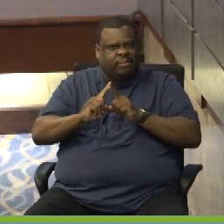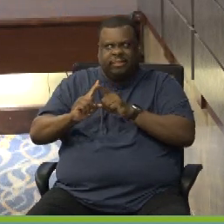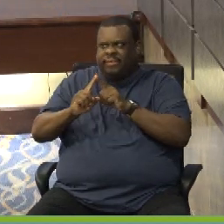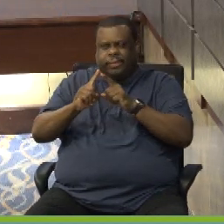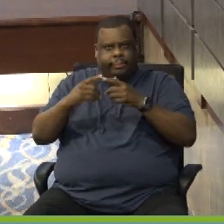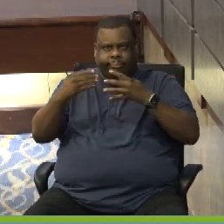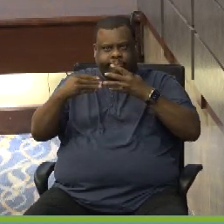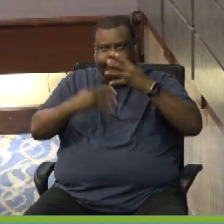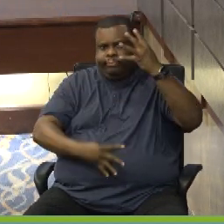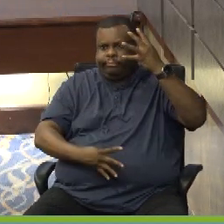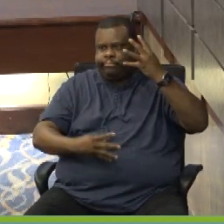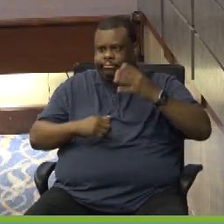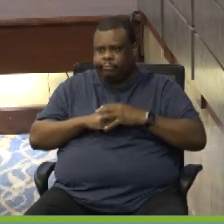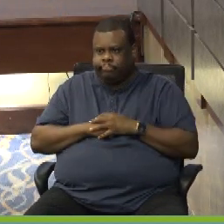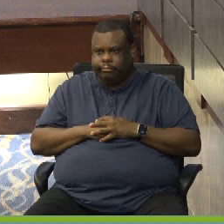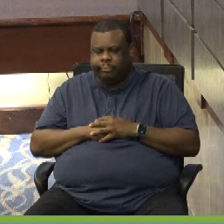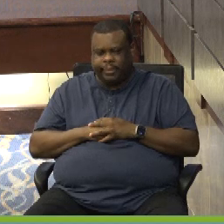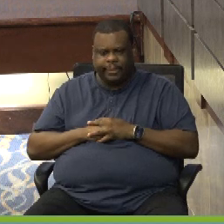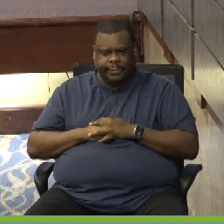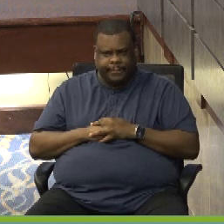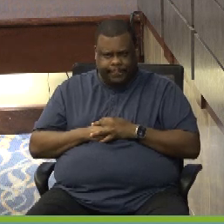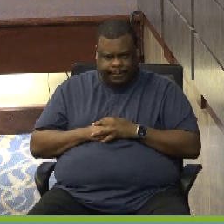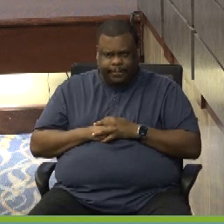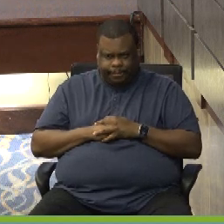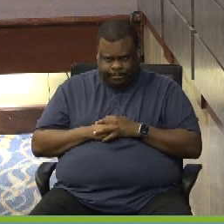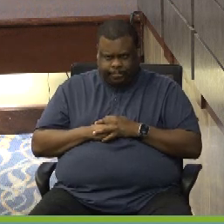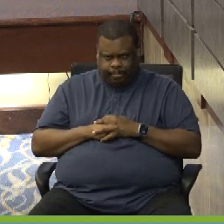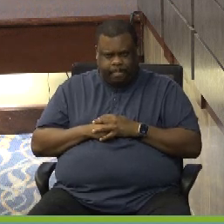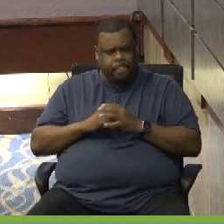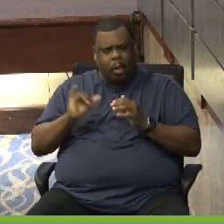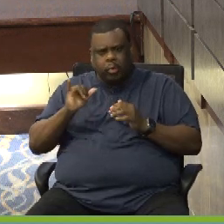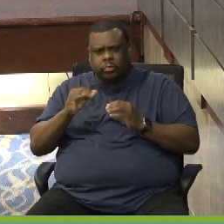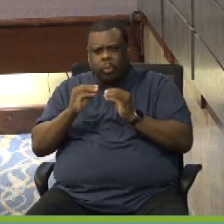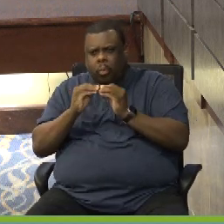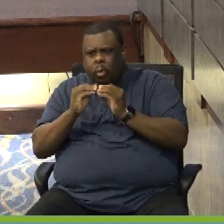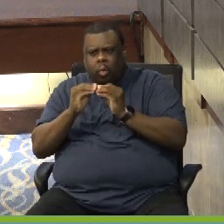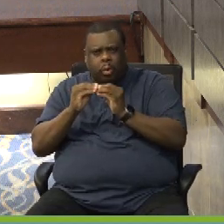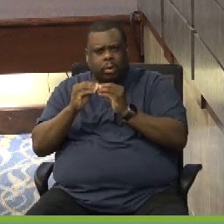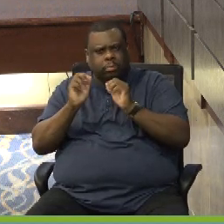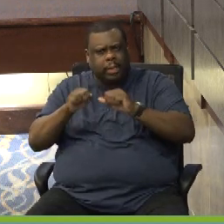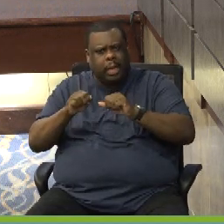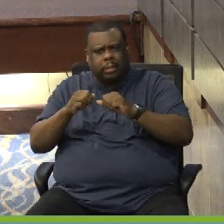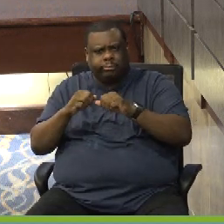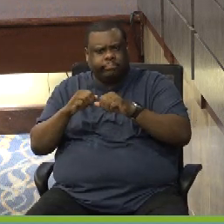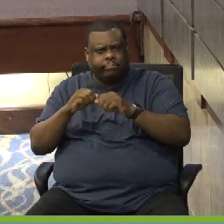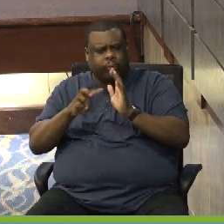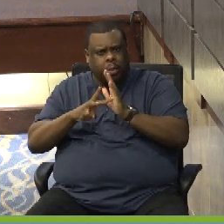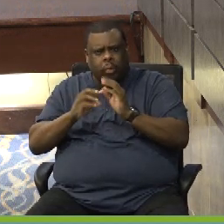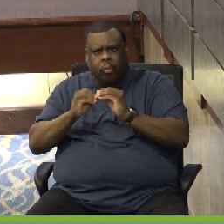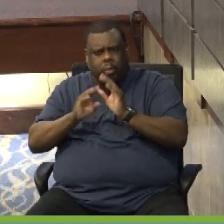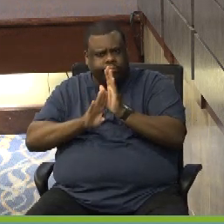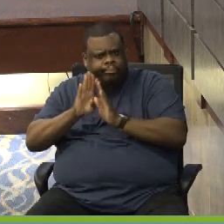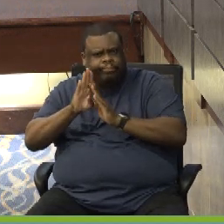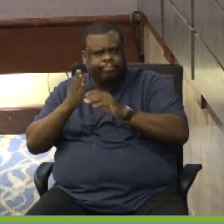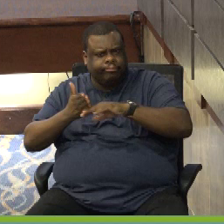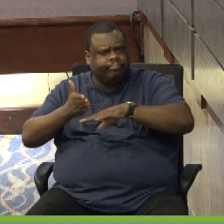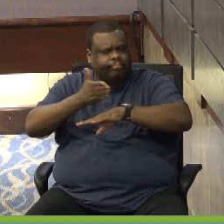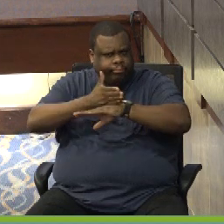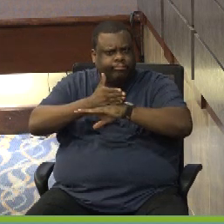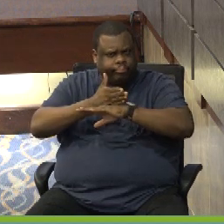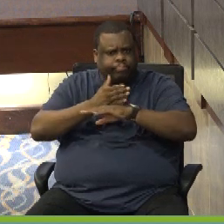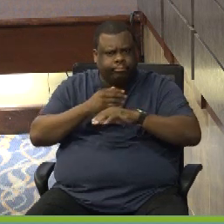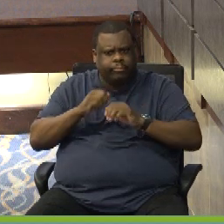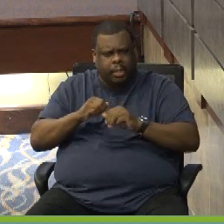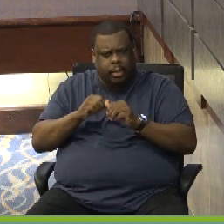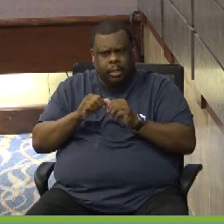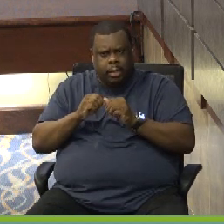nurturing opportunity, right? Creating space for new possibilities, but also being uplifting, supporting and empowering one another's individual